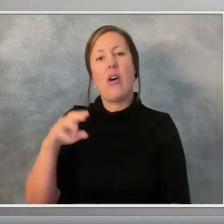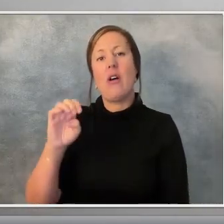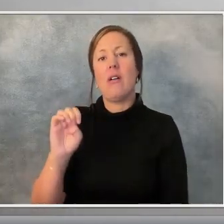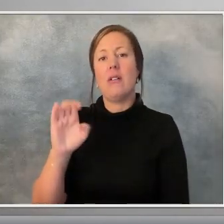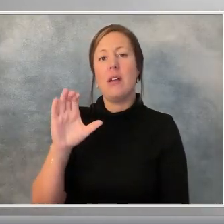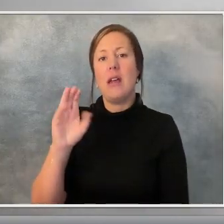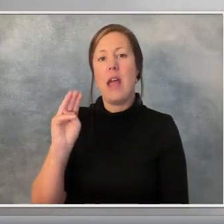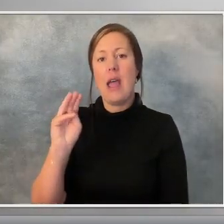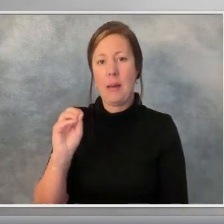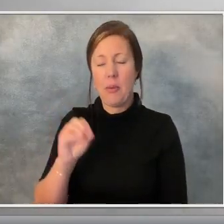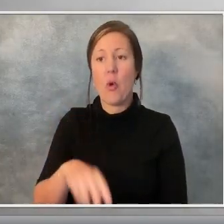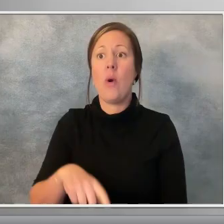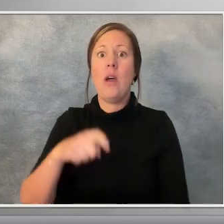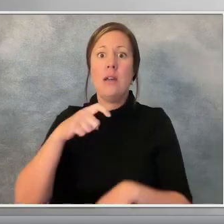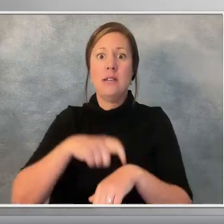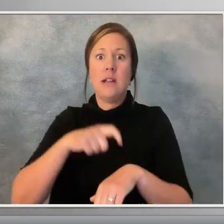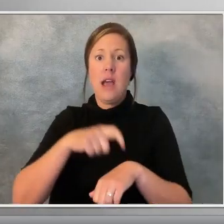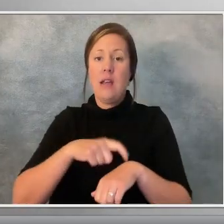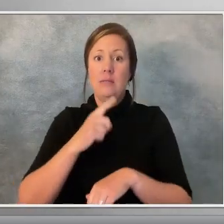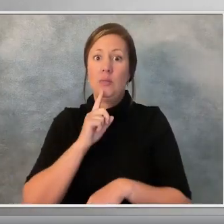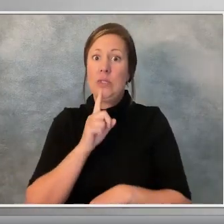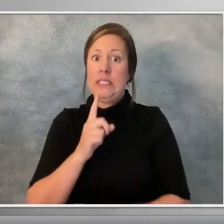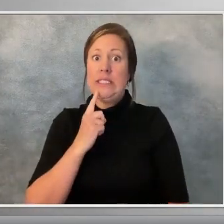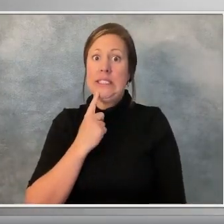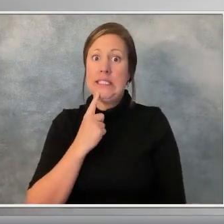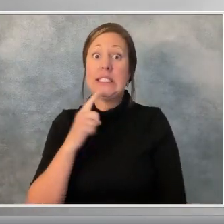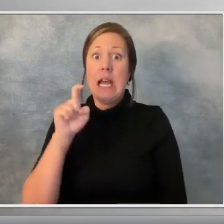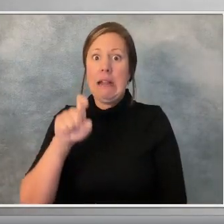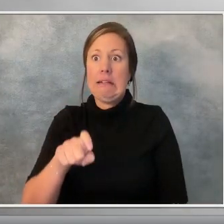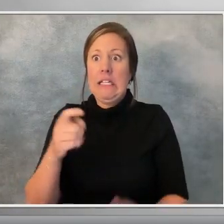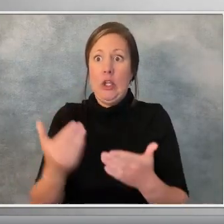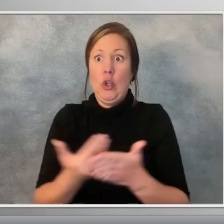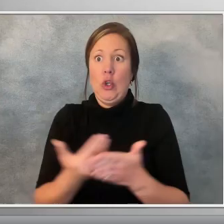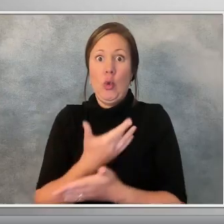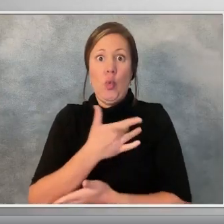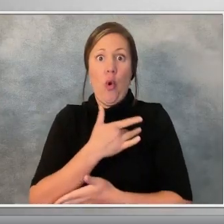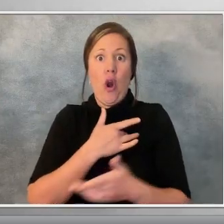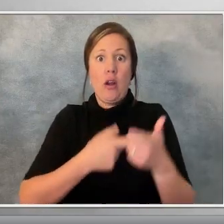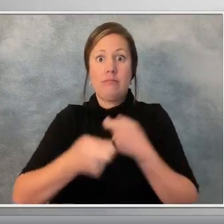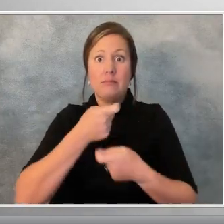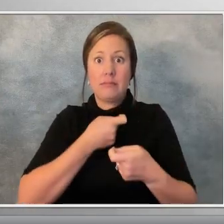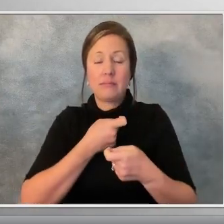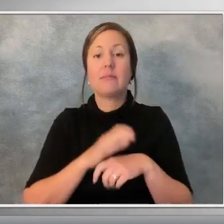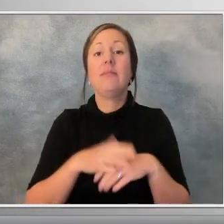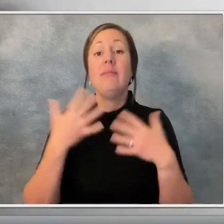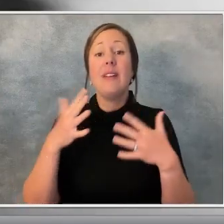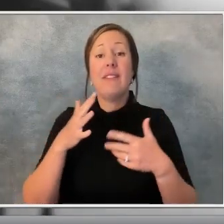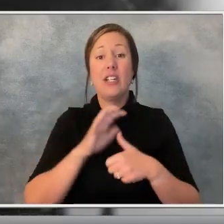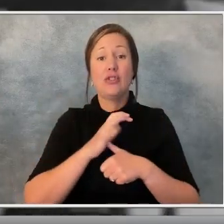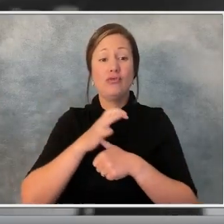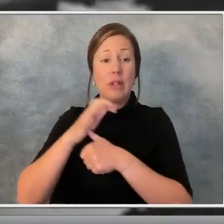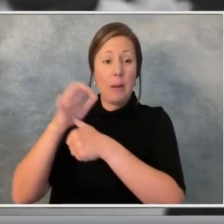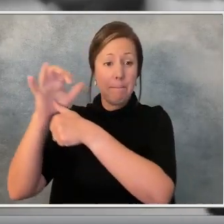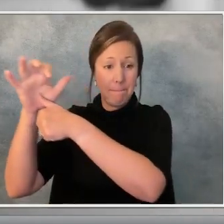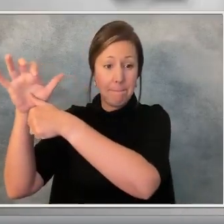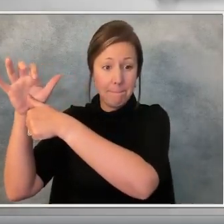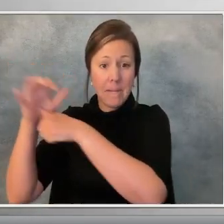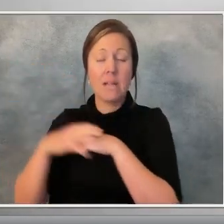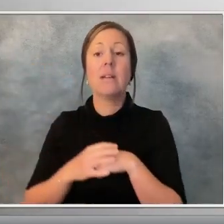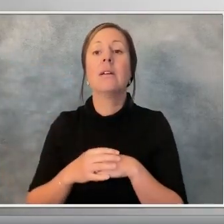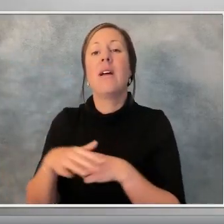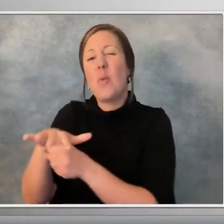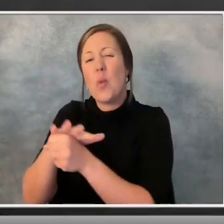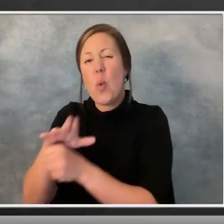was racing against me. I had to get a heart, you know, soon. He was airlifted from a different local hospital to the University of Kansas